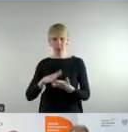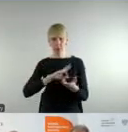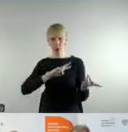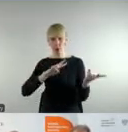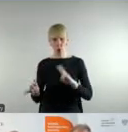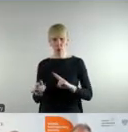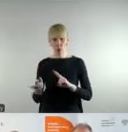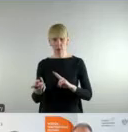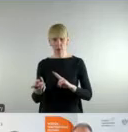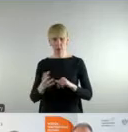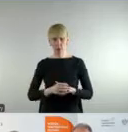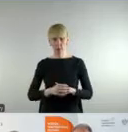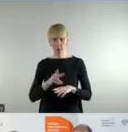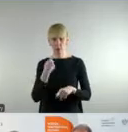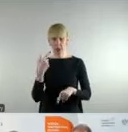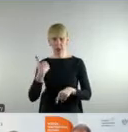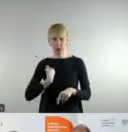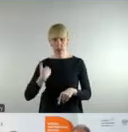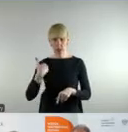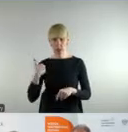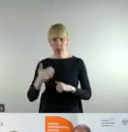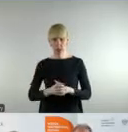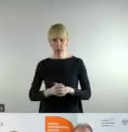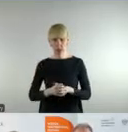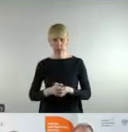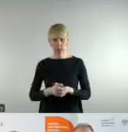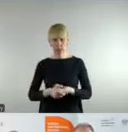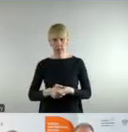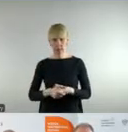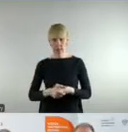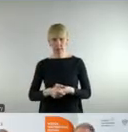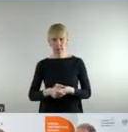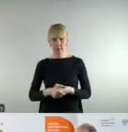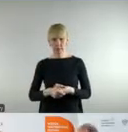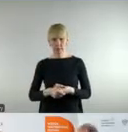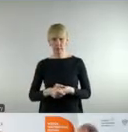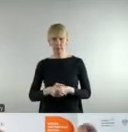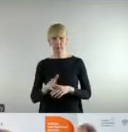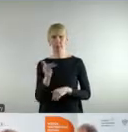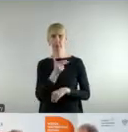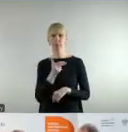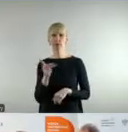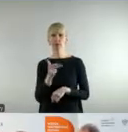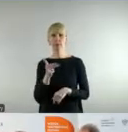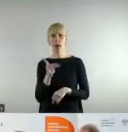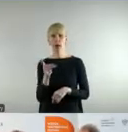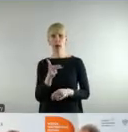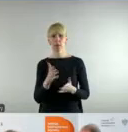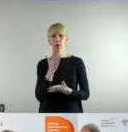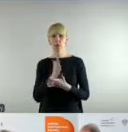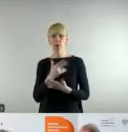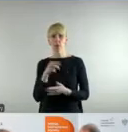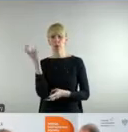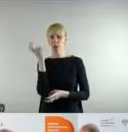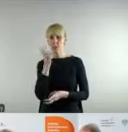entire meeting will be translated into Polish or English, respectively, for our Norwegian colleagues. Tomasz, the topic